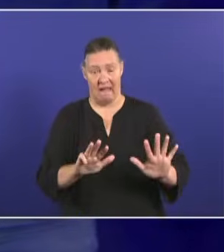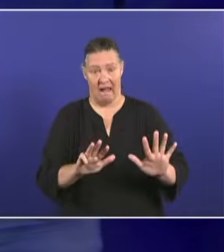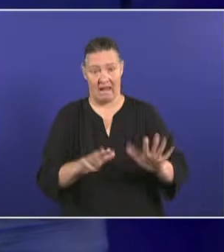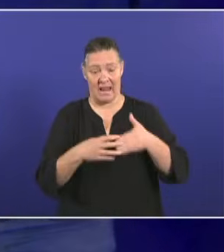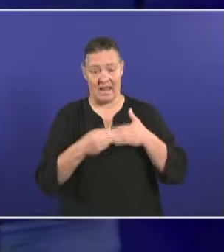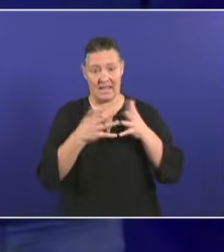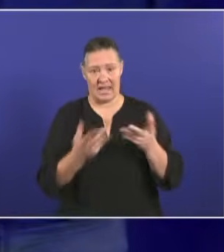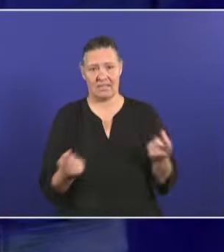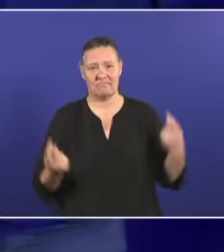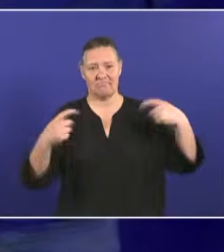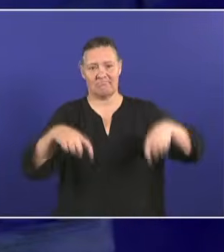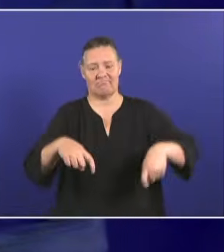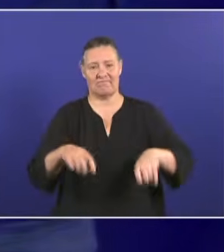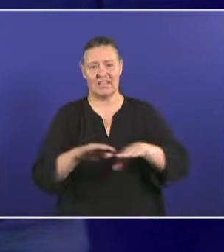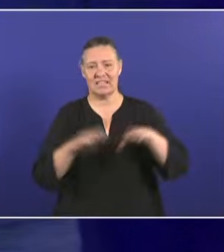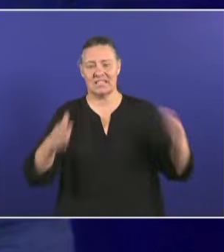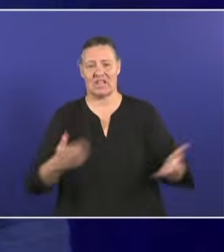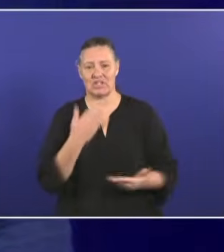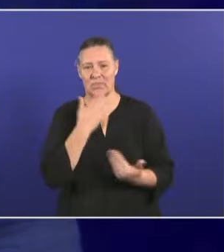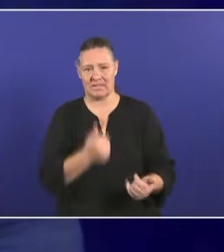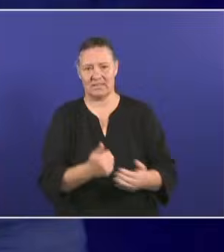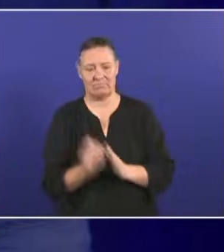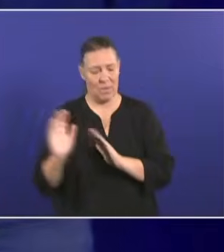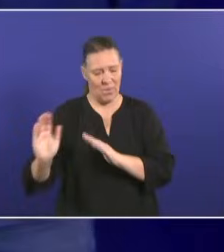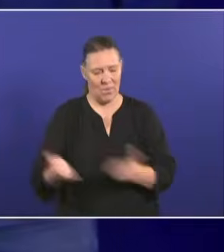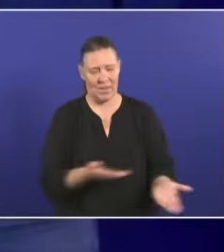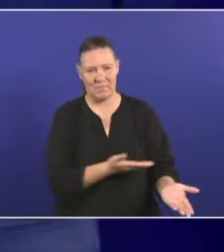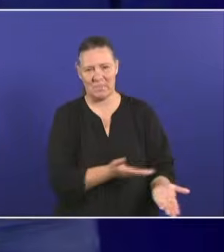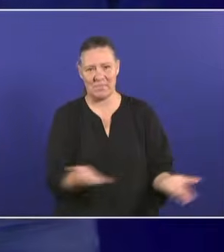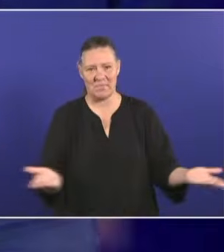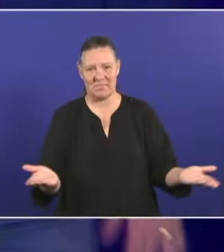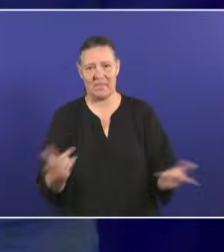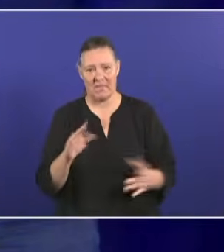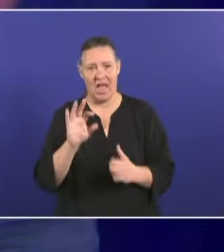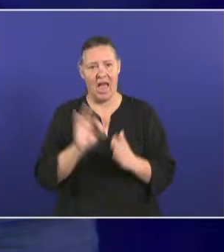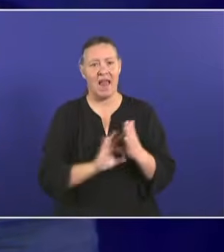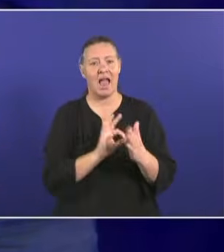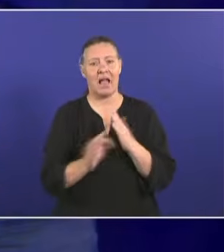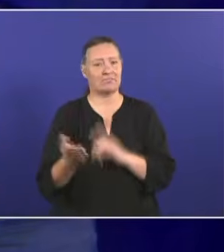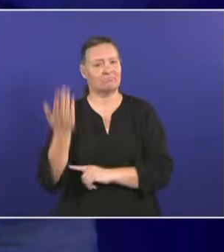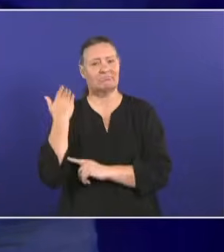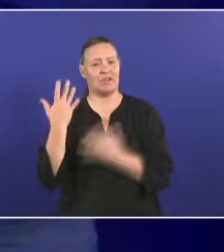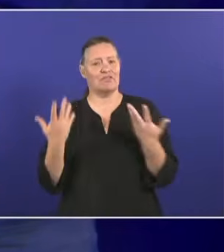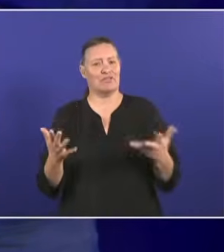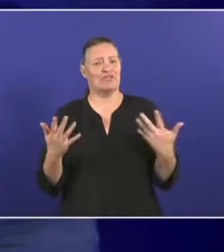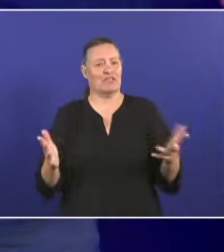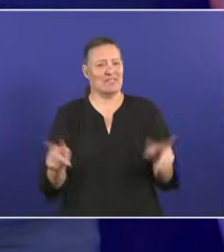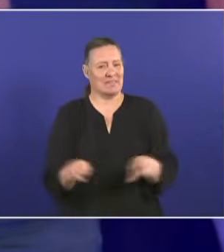stage? Please welcome them. They've also been elected at some point.